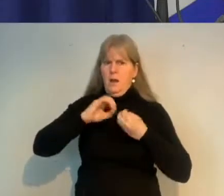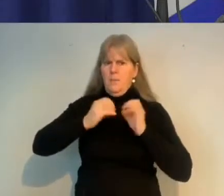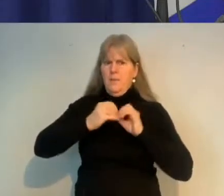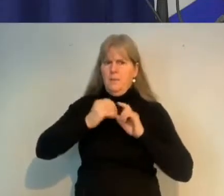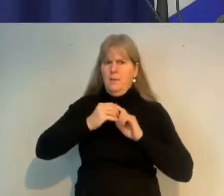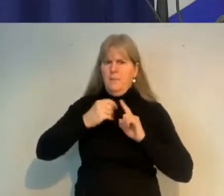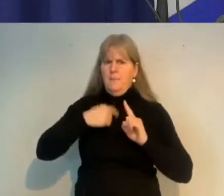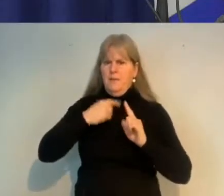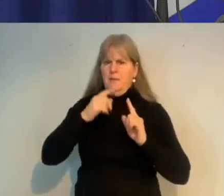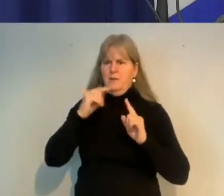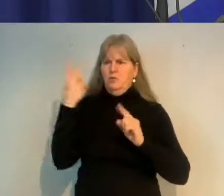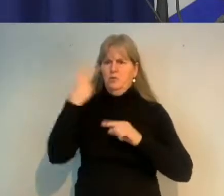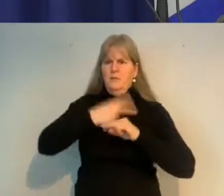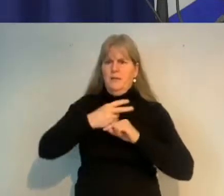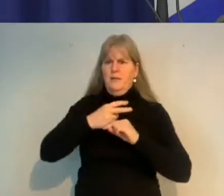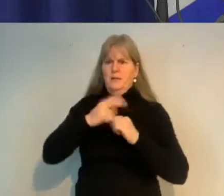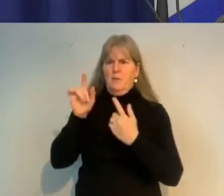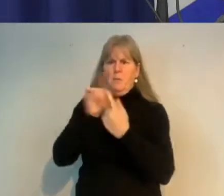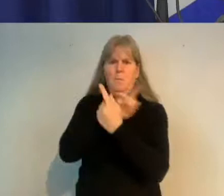2 days?